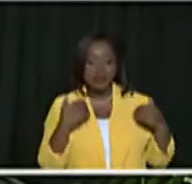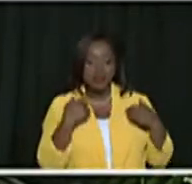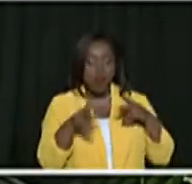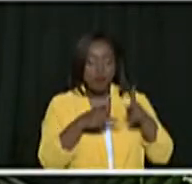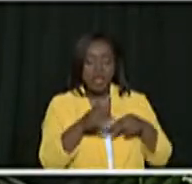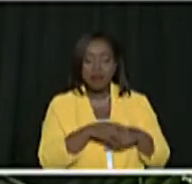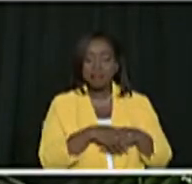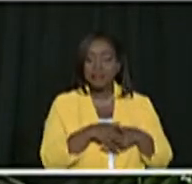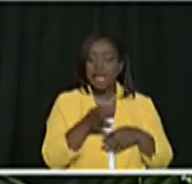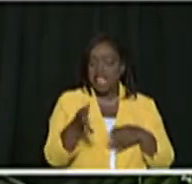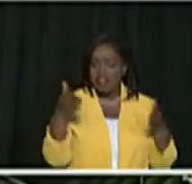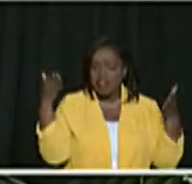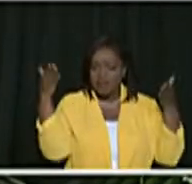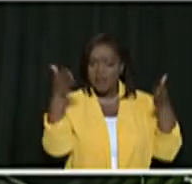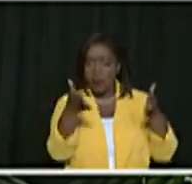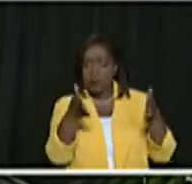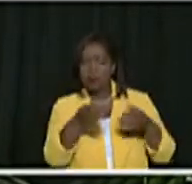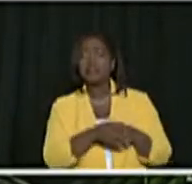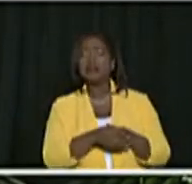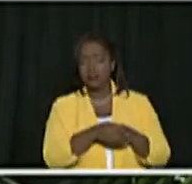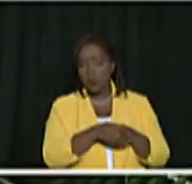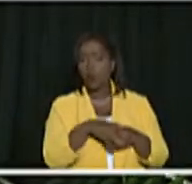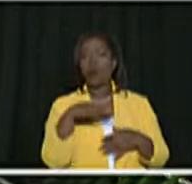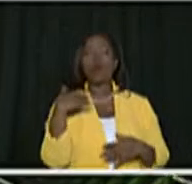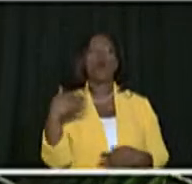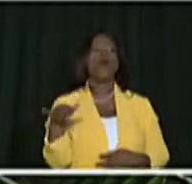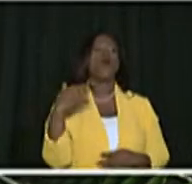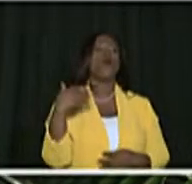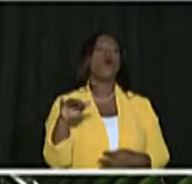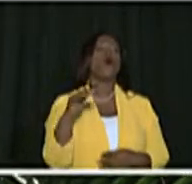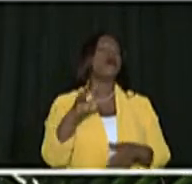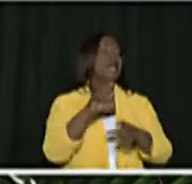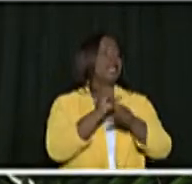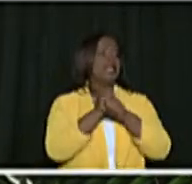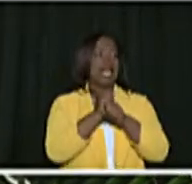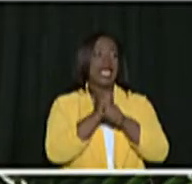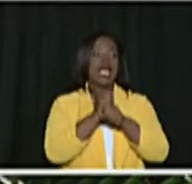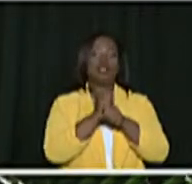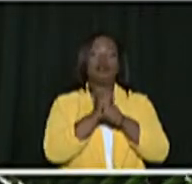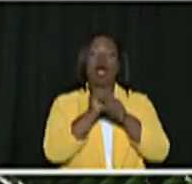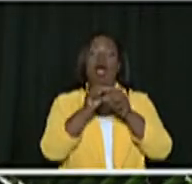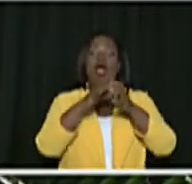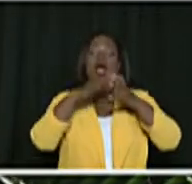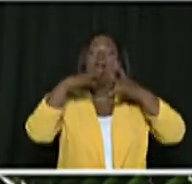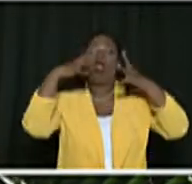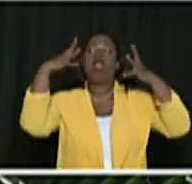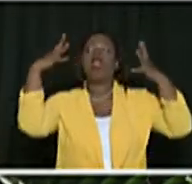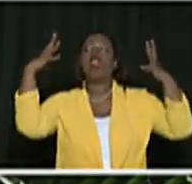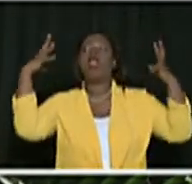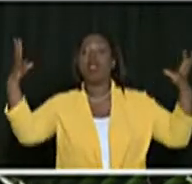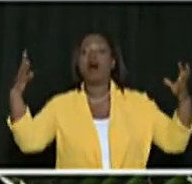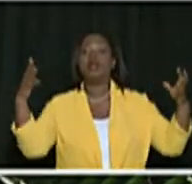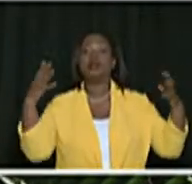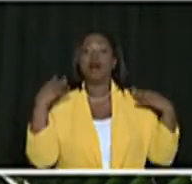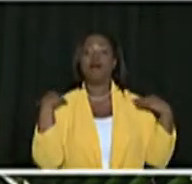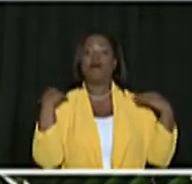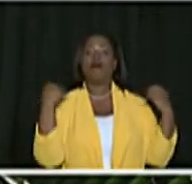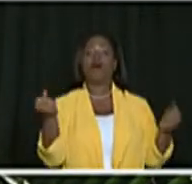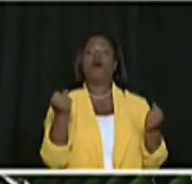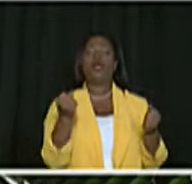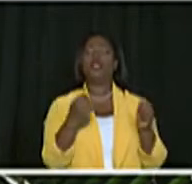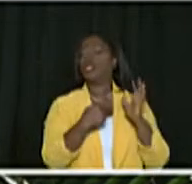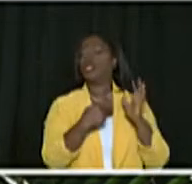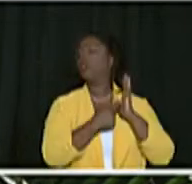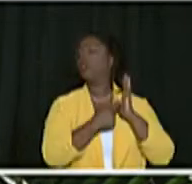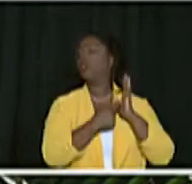they're focusing, and for me, that takes great grit, it takes great courage, and it shows that the children of Jamaica, they really are good